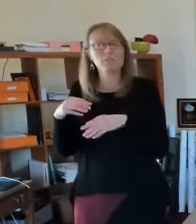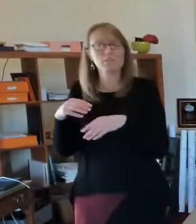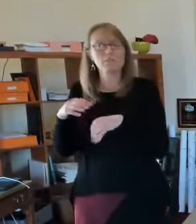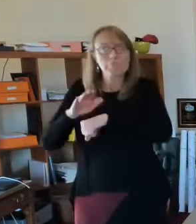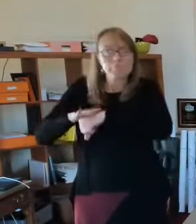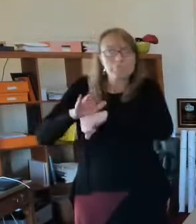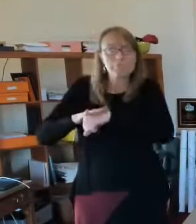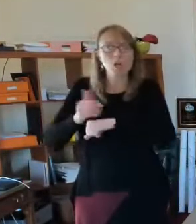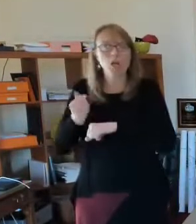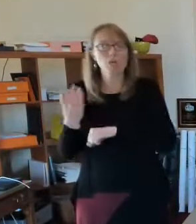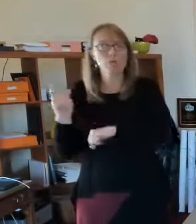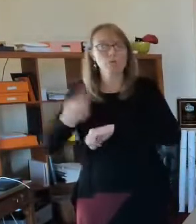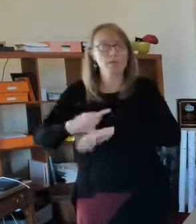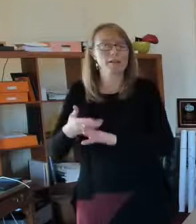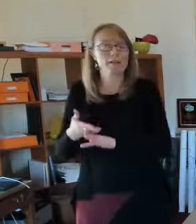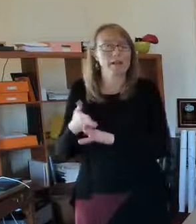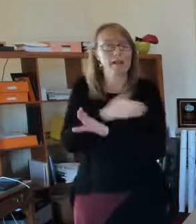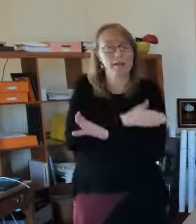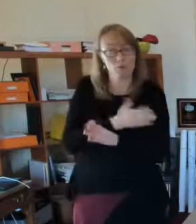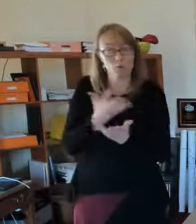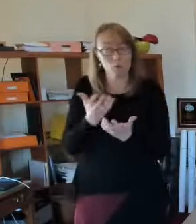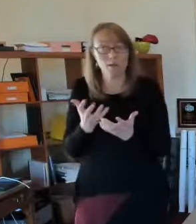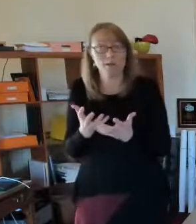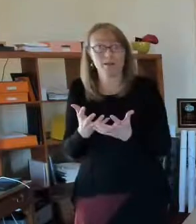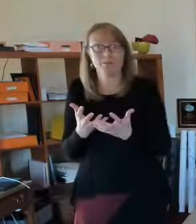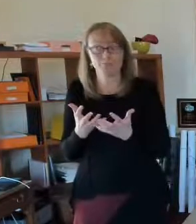want to give people as much advance notice as